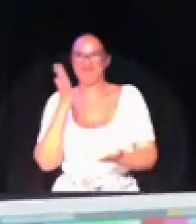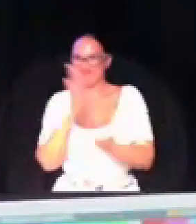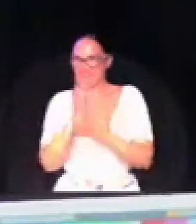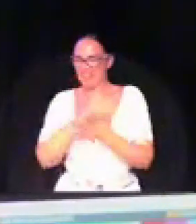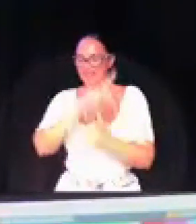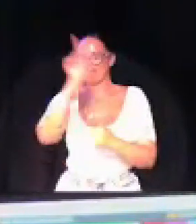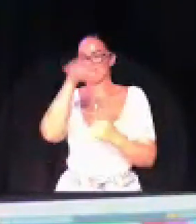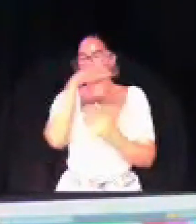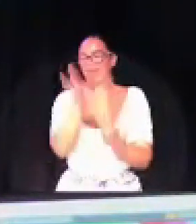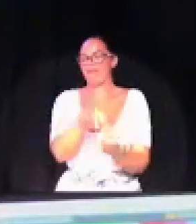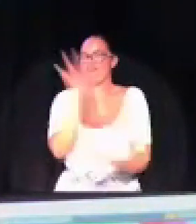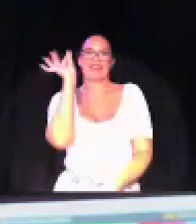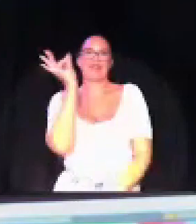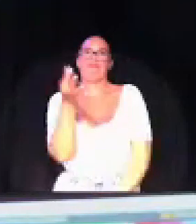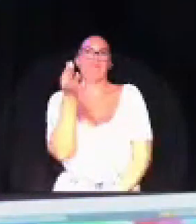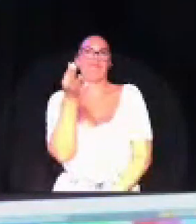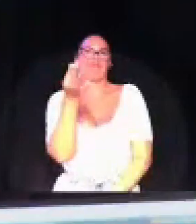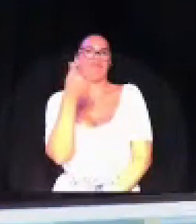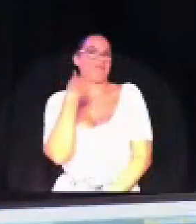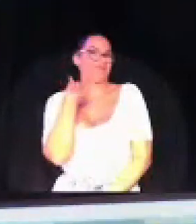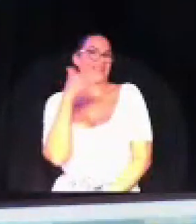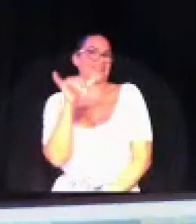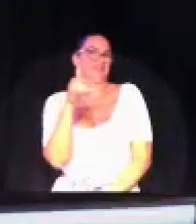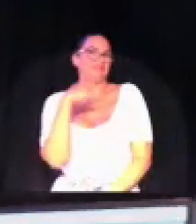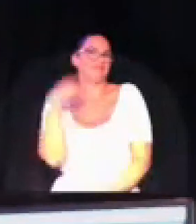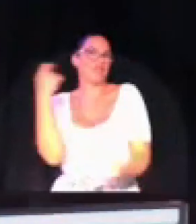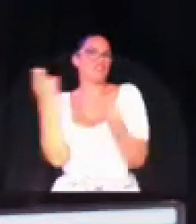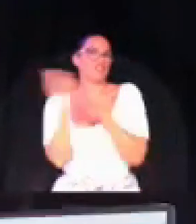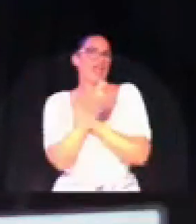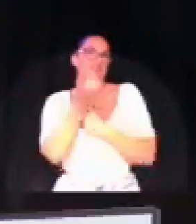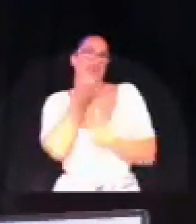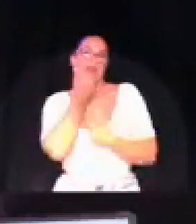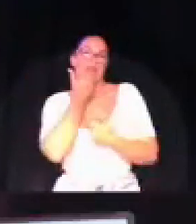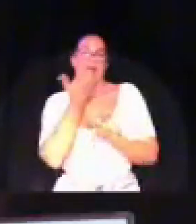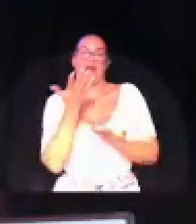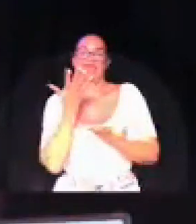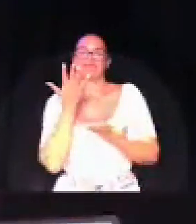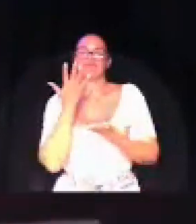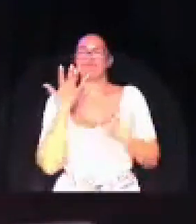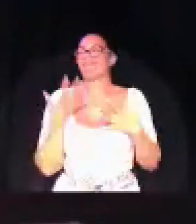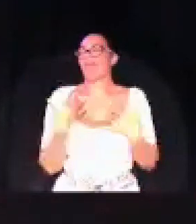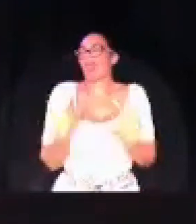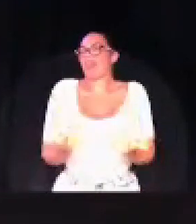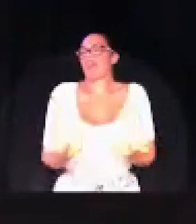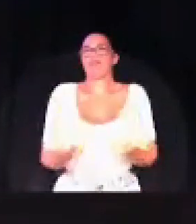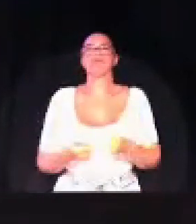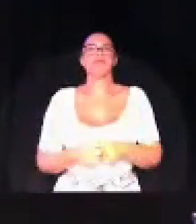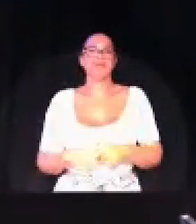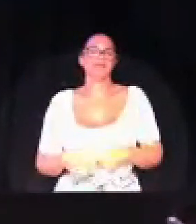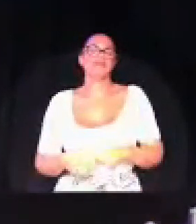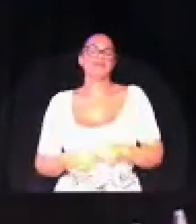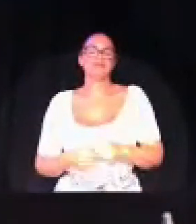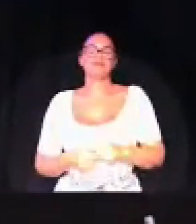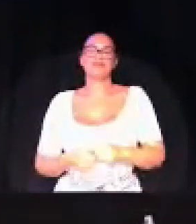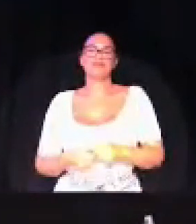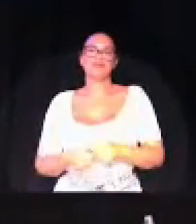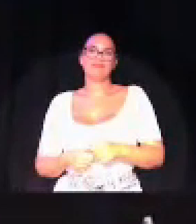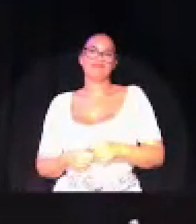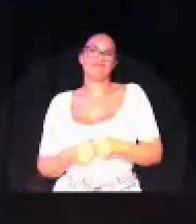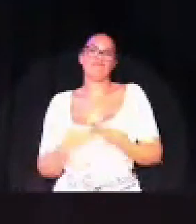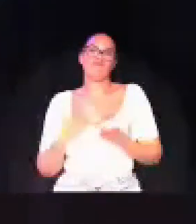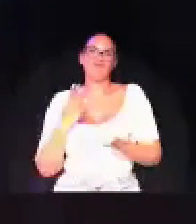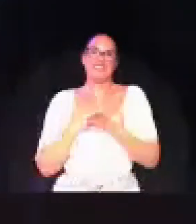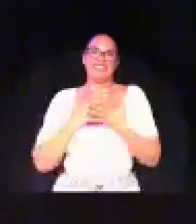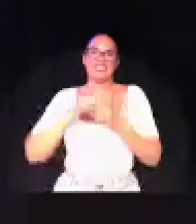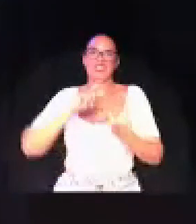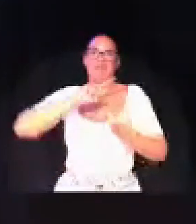of change it all just as and when. But some, yeah, it just depends how you want. I